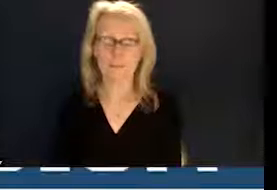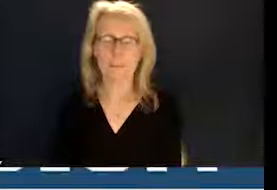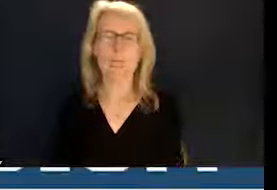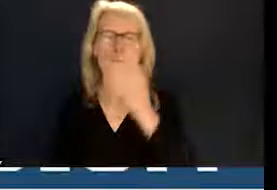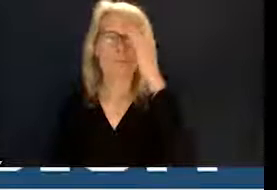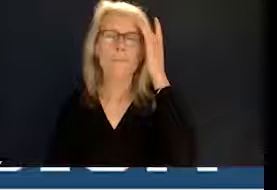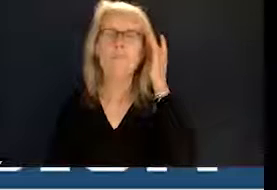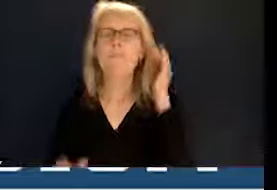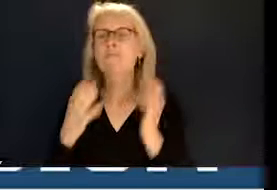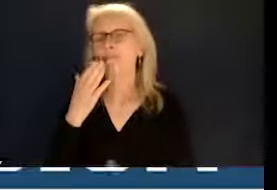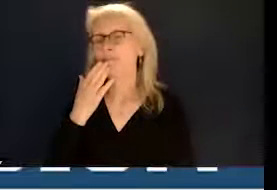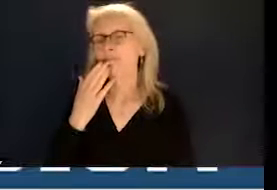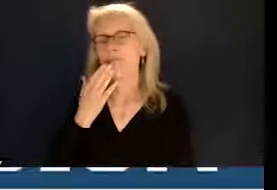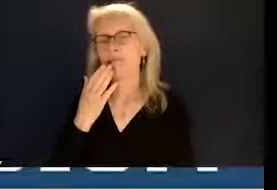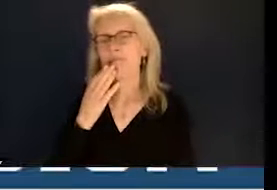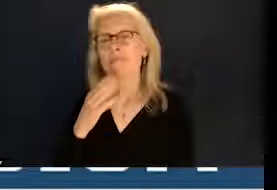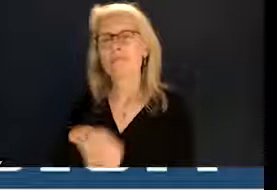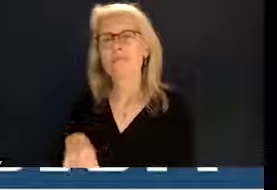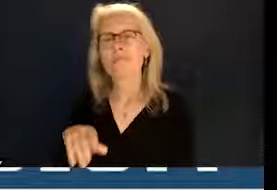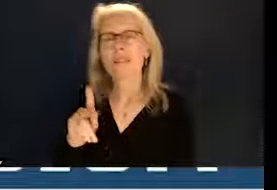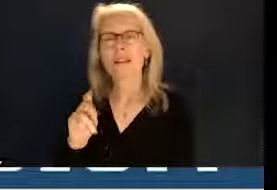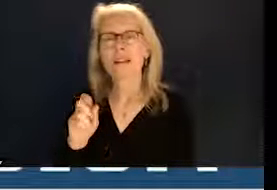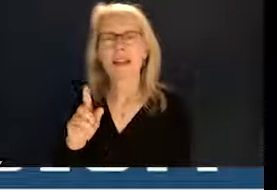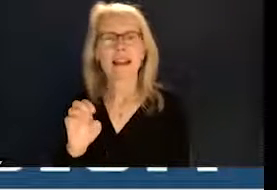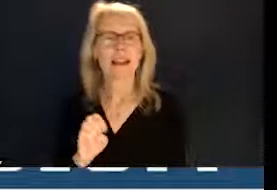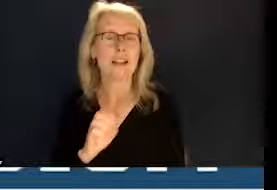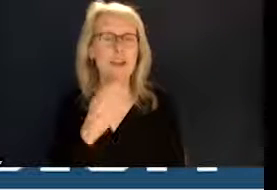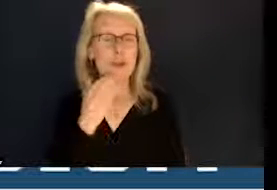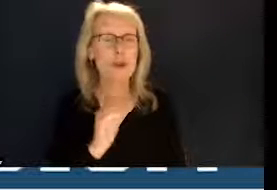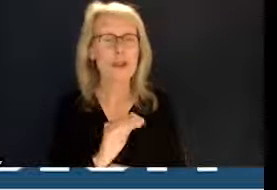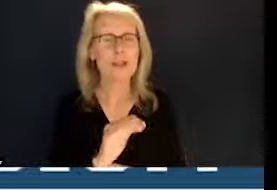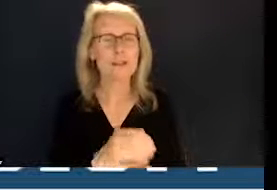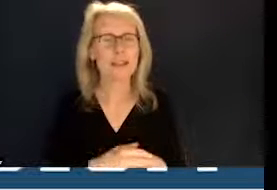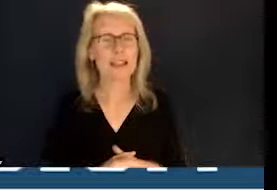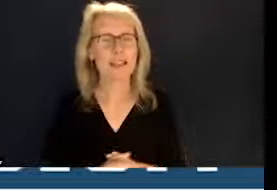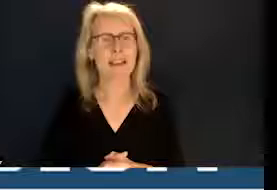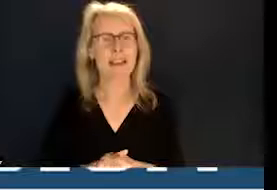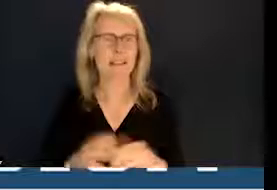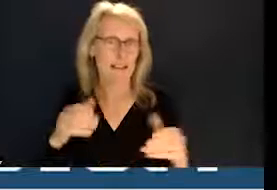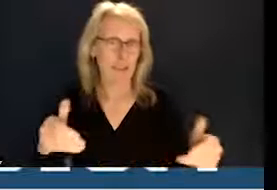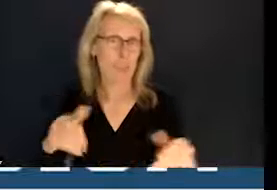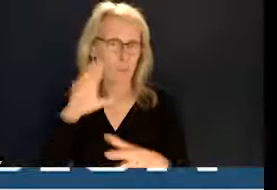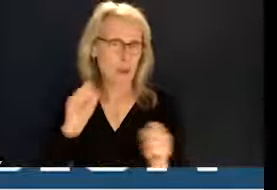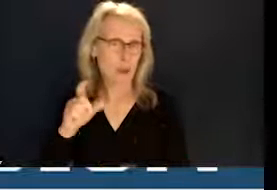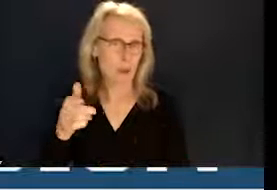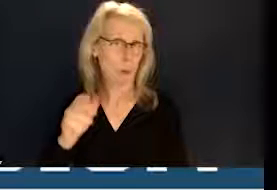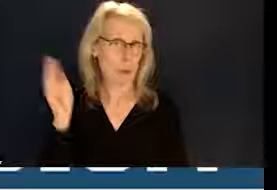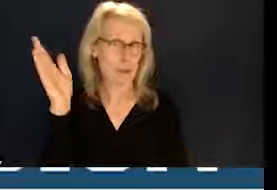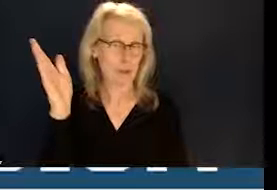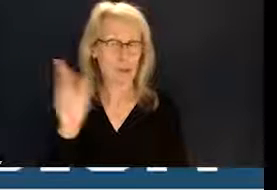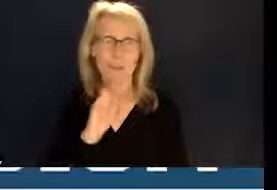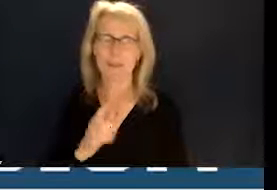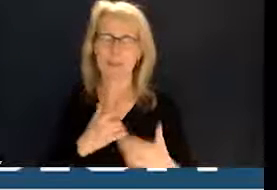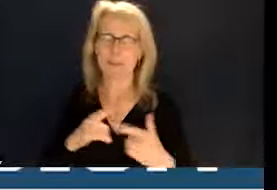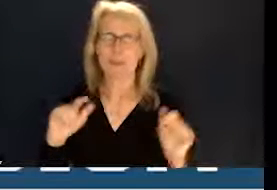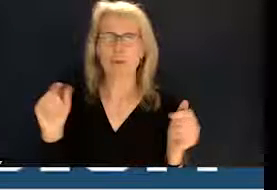Thank you, Kaylee. Good evening, everyone, and welcome to this President's Colloquium lecture. I am pleased to introduce